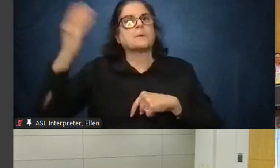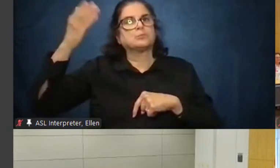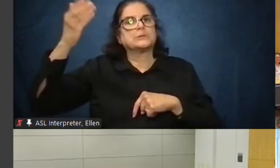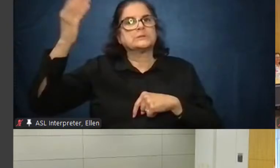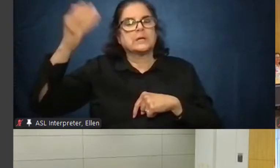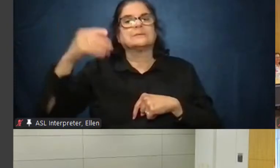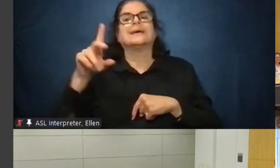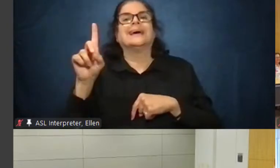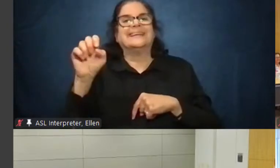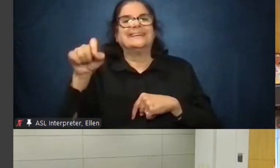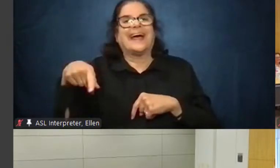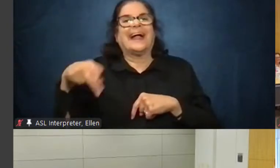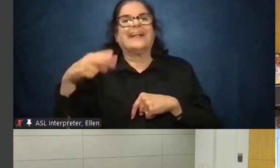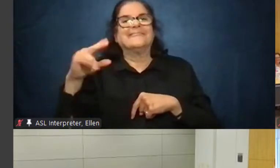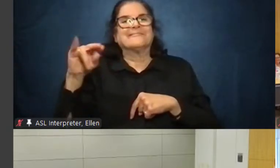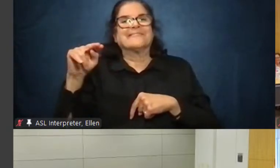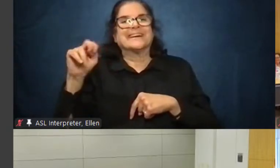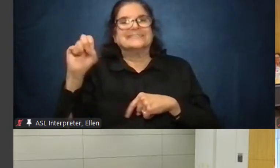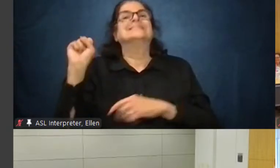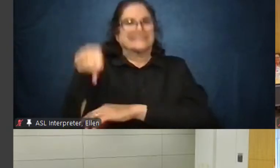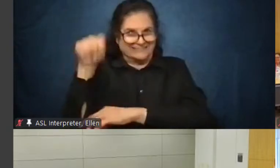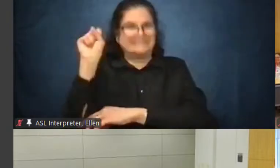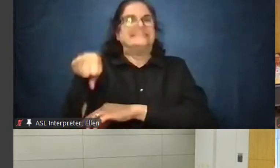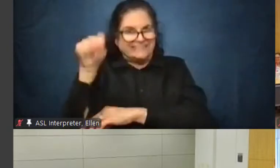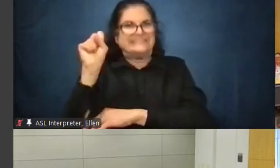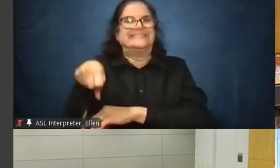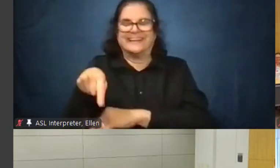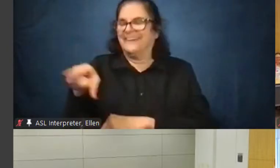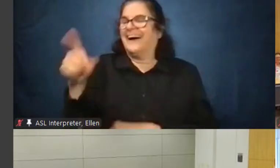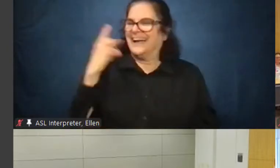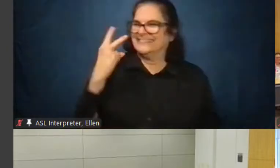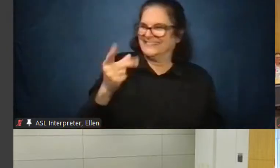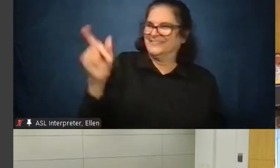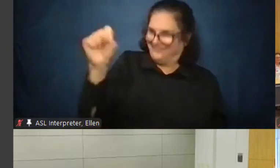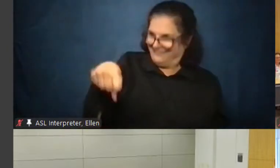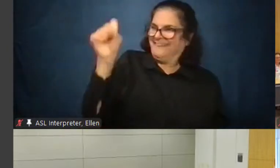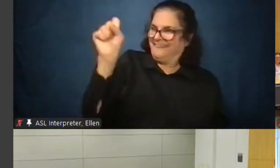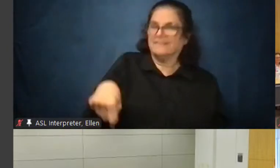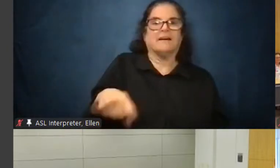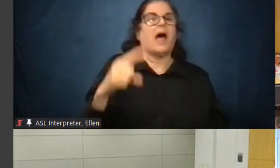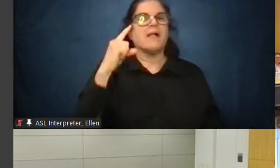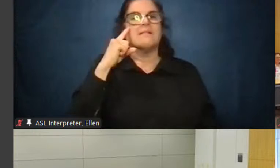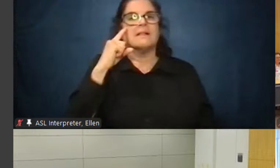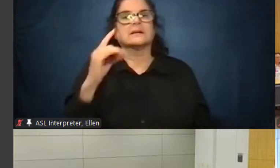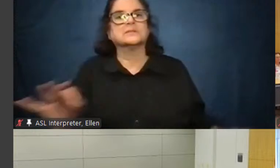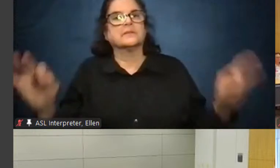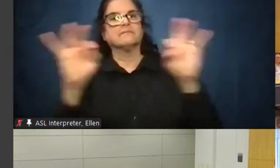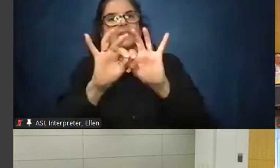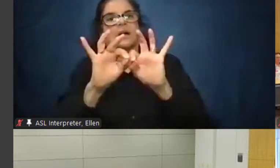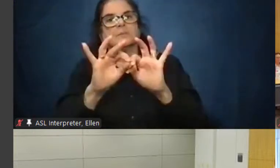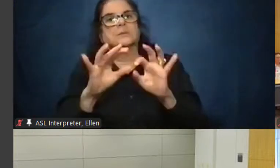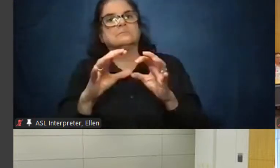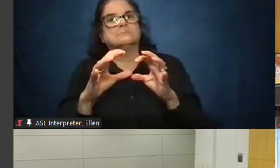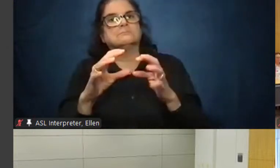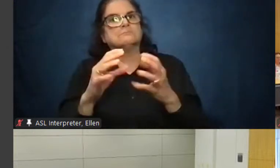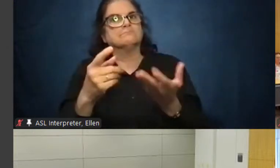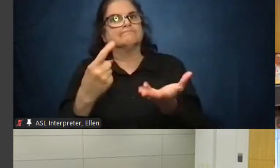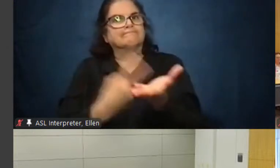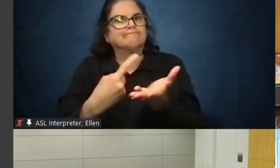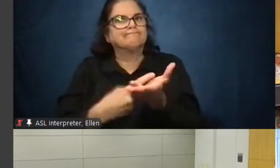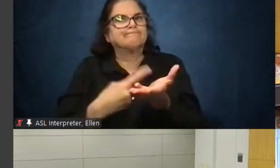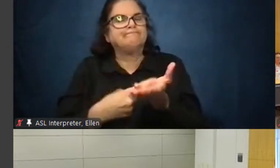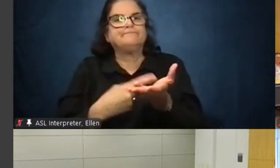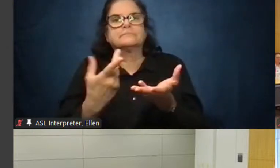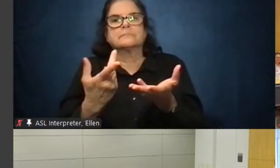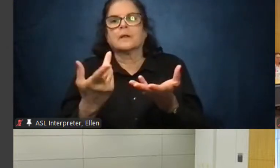shaking her head yes. So we'll work to have that, because I think this is a valuable discussion to hear about how we